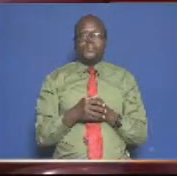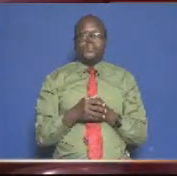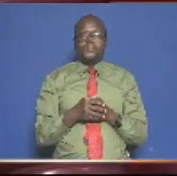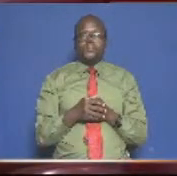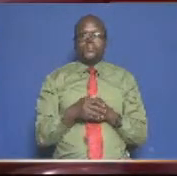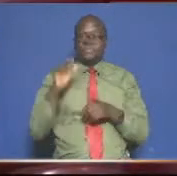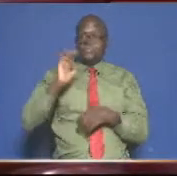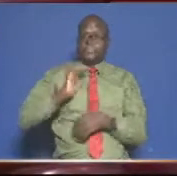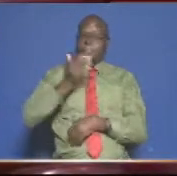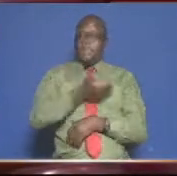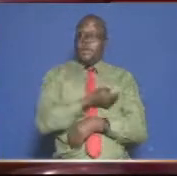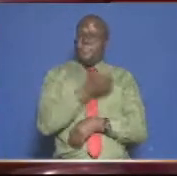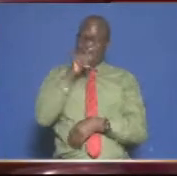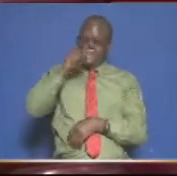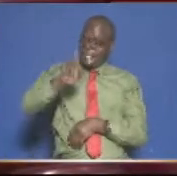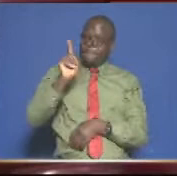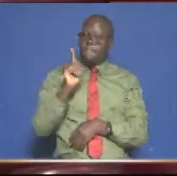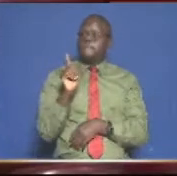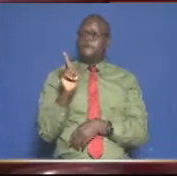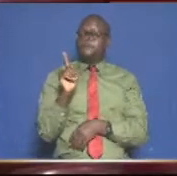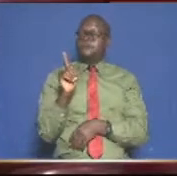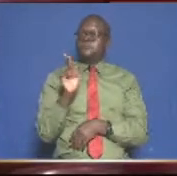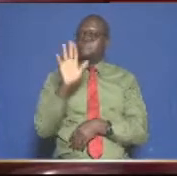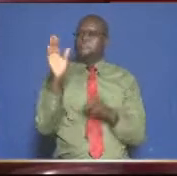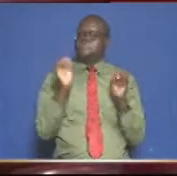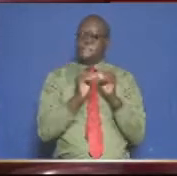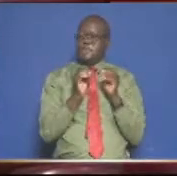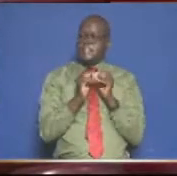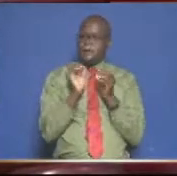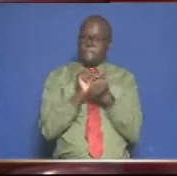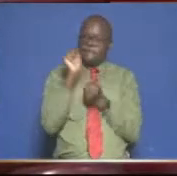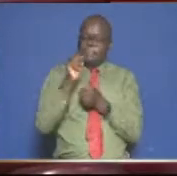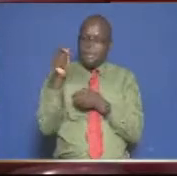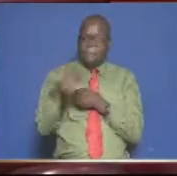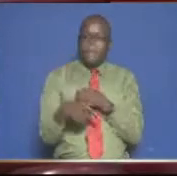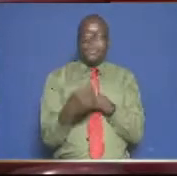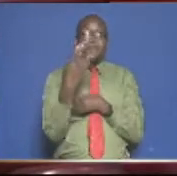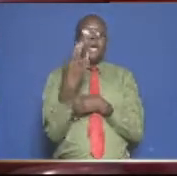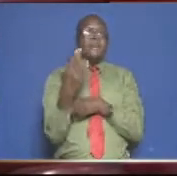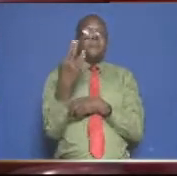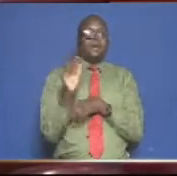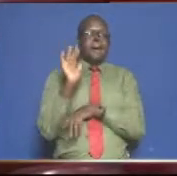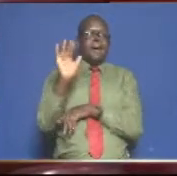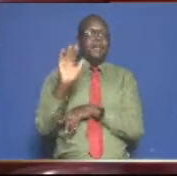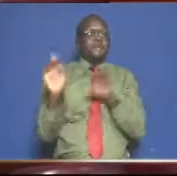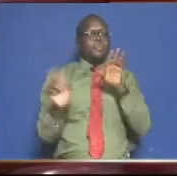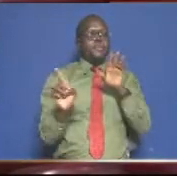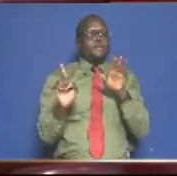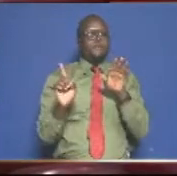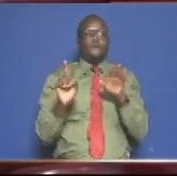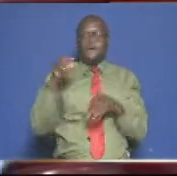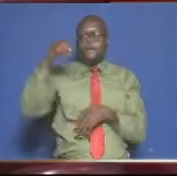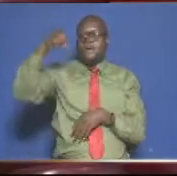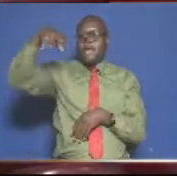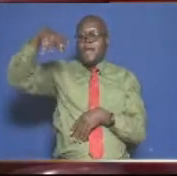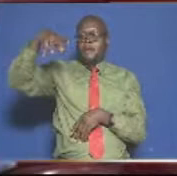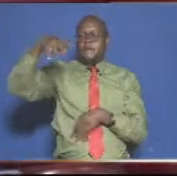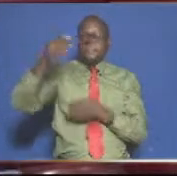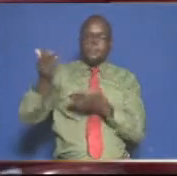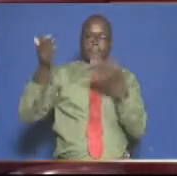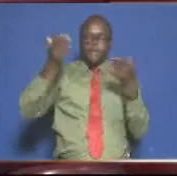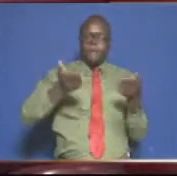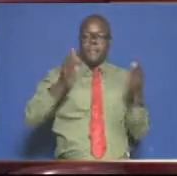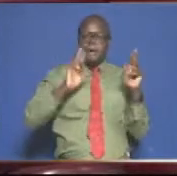The committee is therefore, in its meeting held on the 15th April, requested the Ministry of Energy to table a